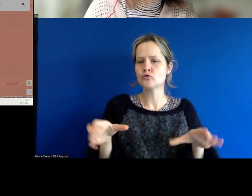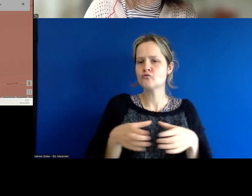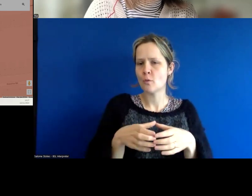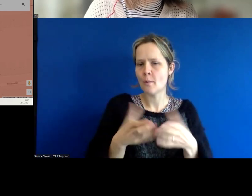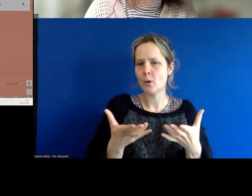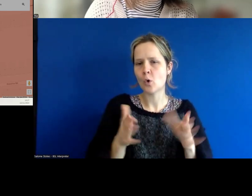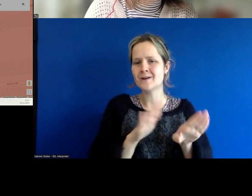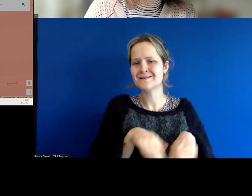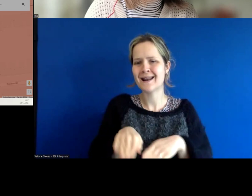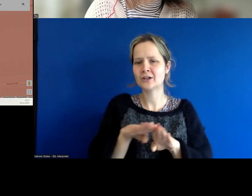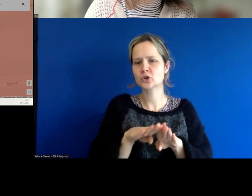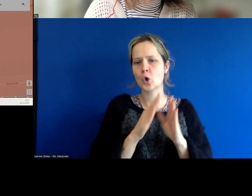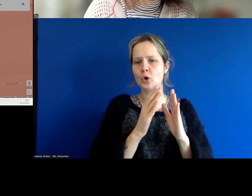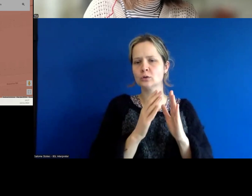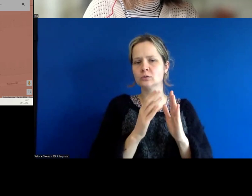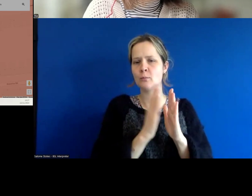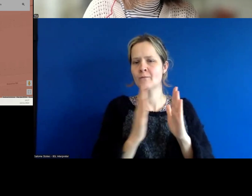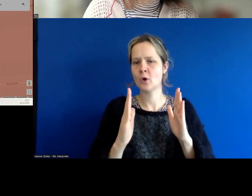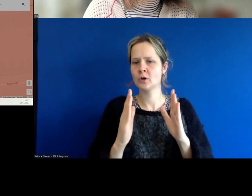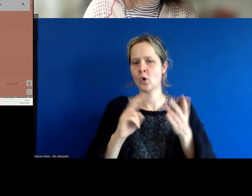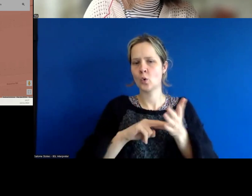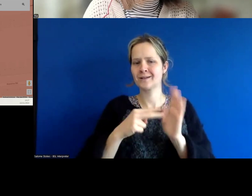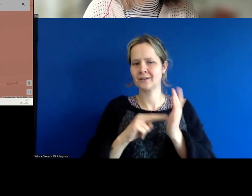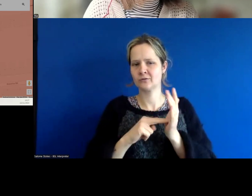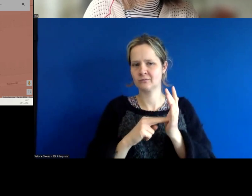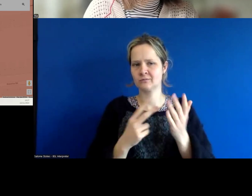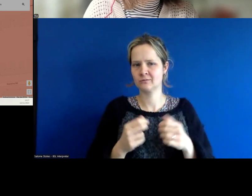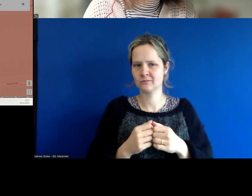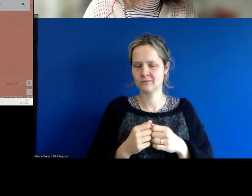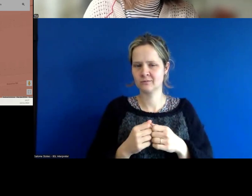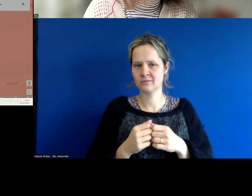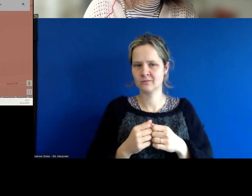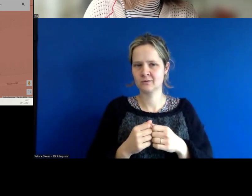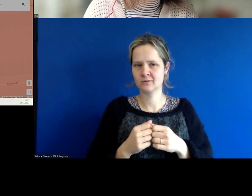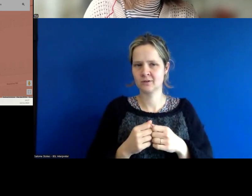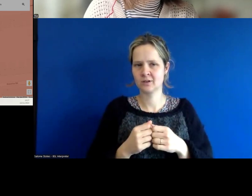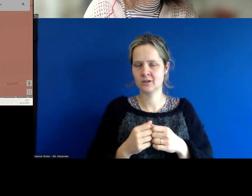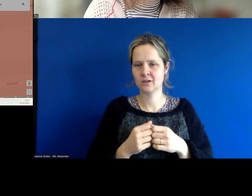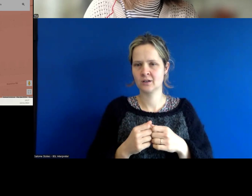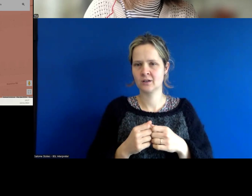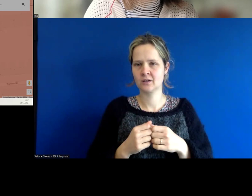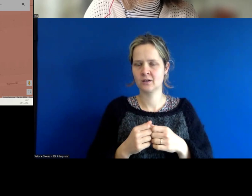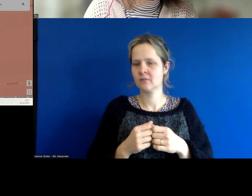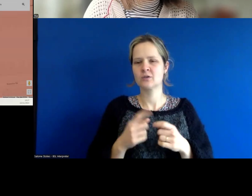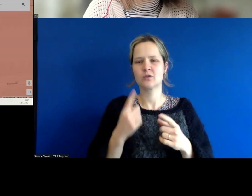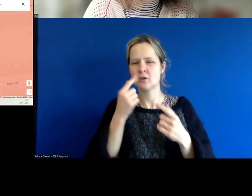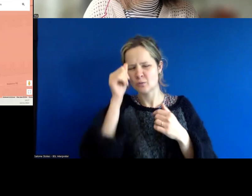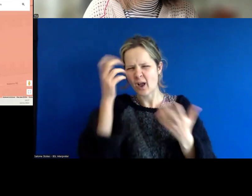national portfolio organisations, theatres, you can always find out the information about where we're pulling that data